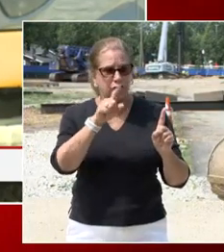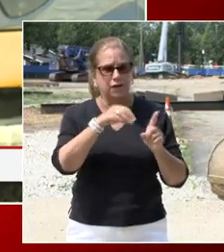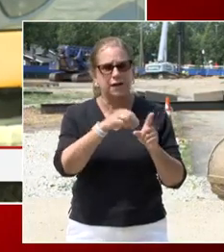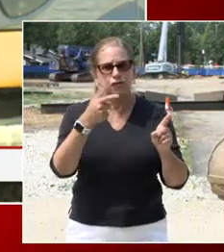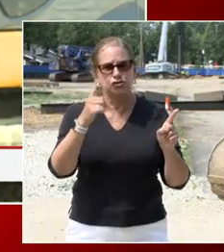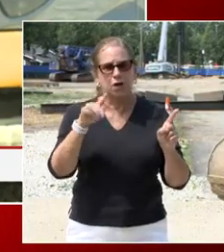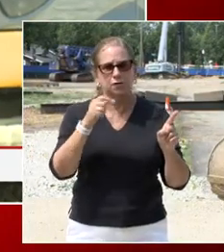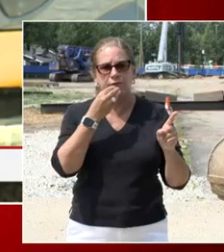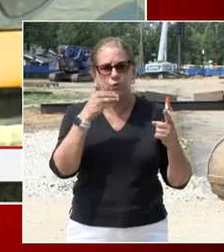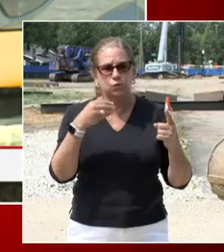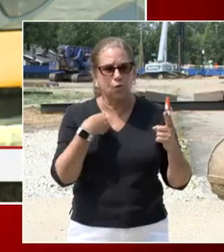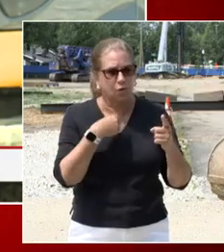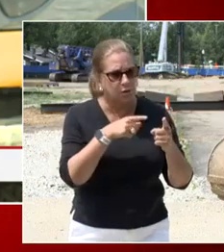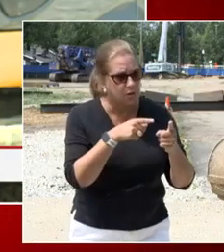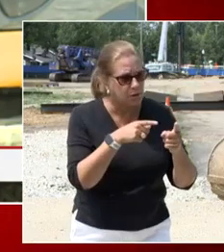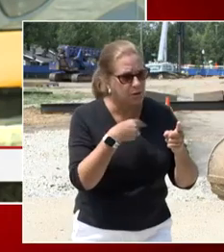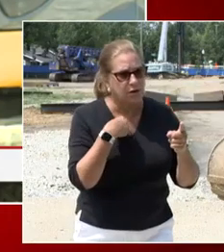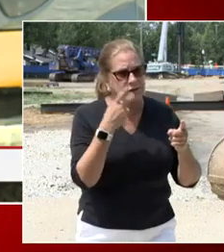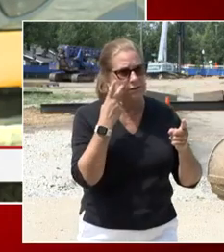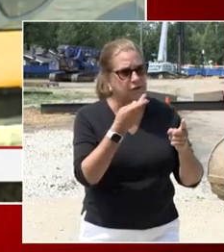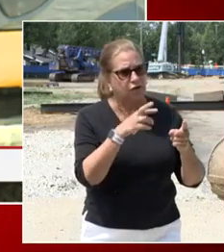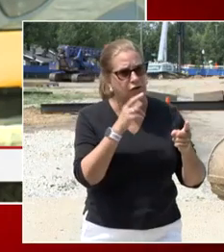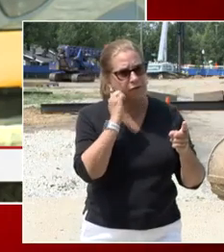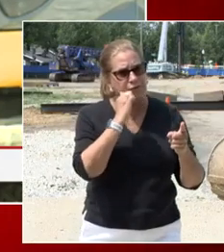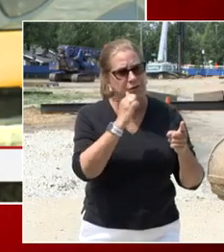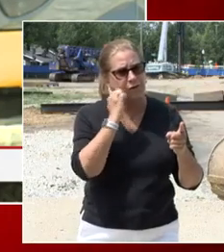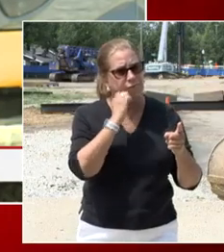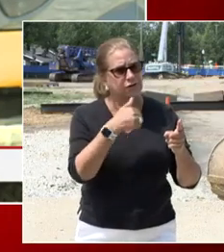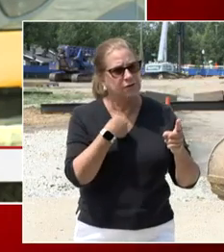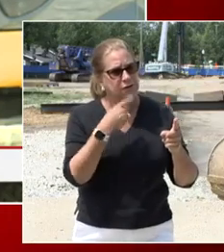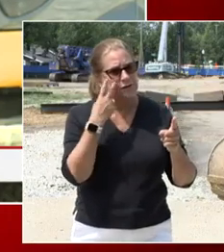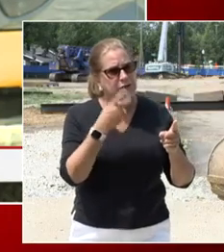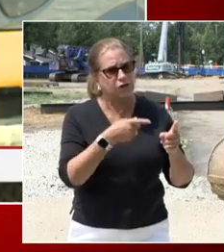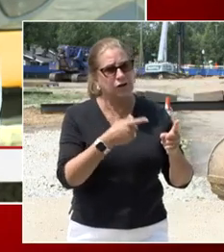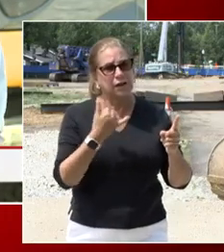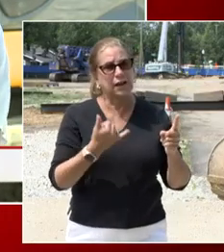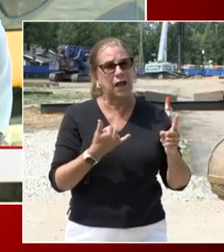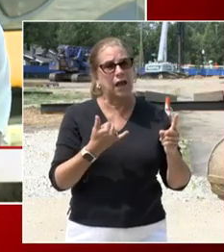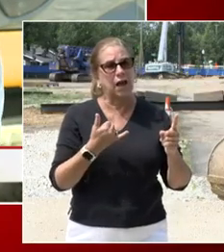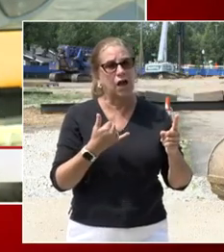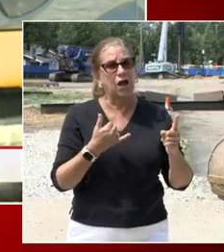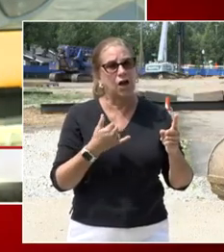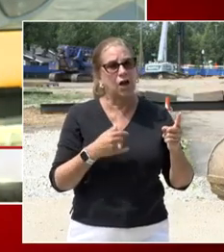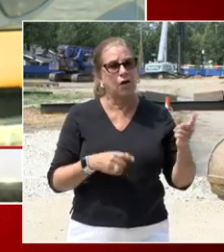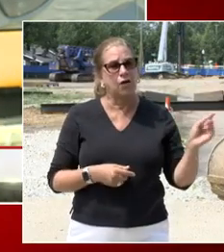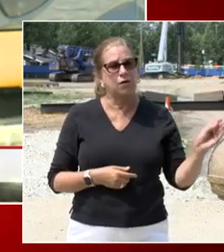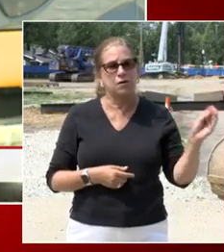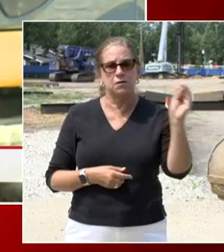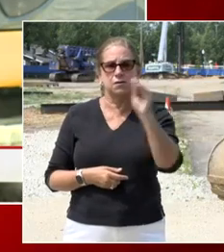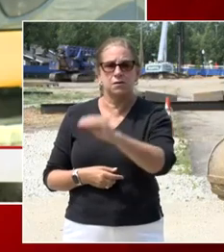the building. Now we're on the corner of Anger Place. And